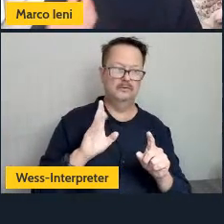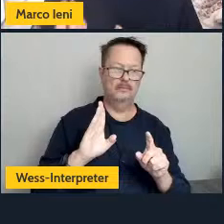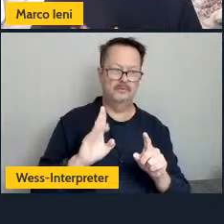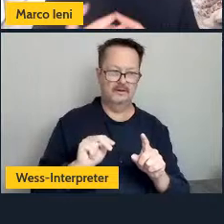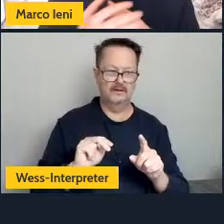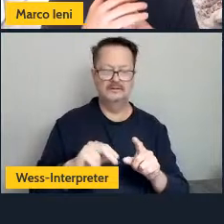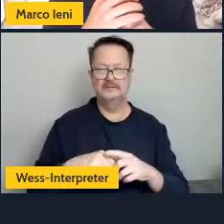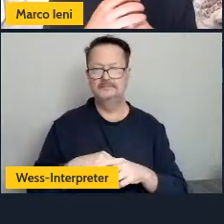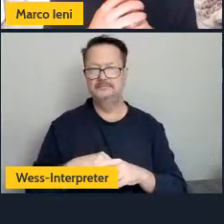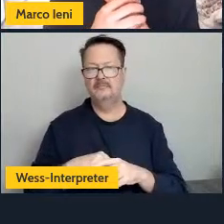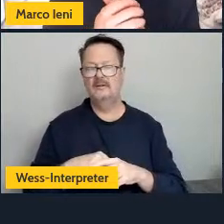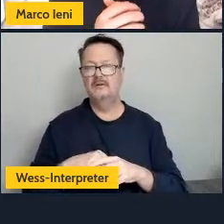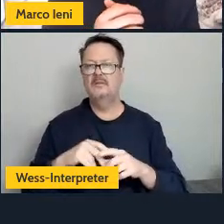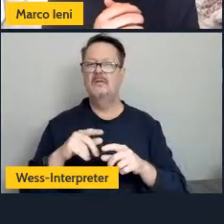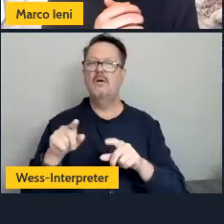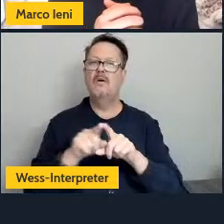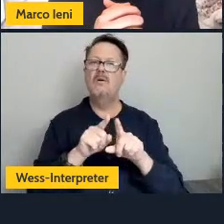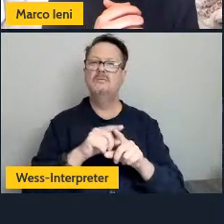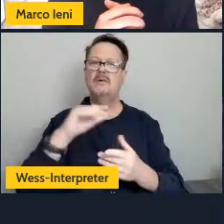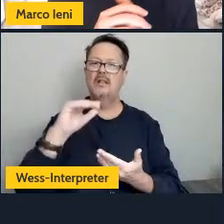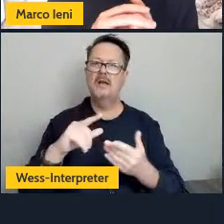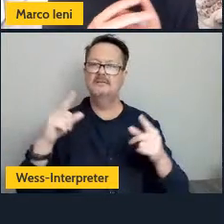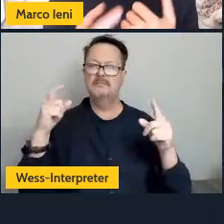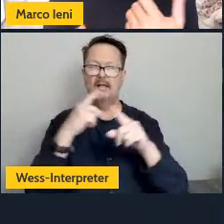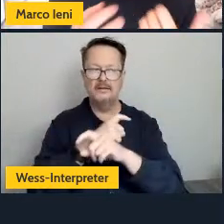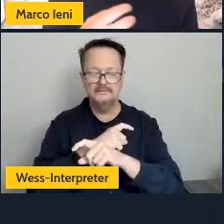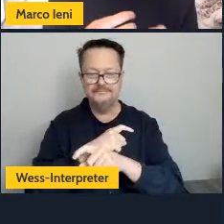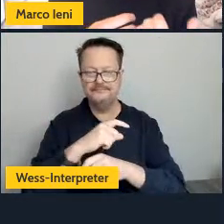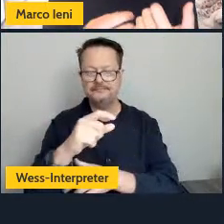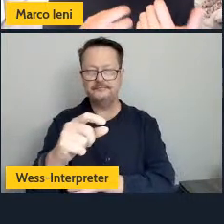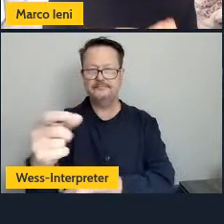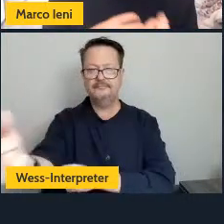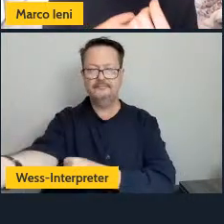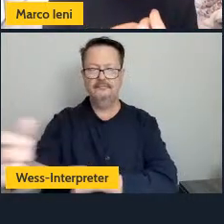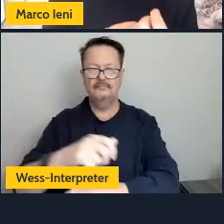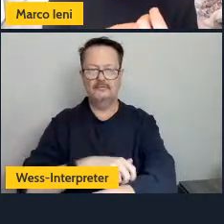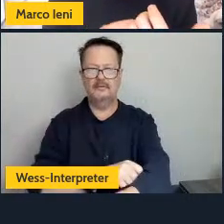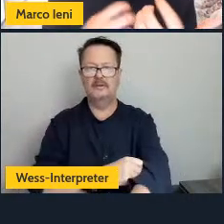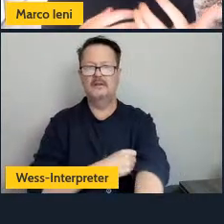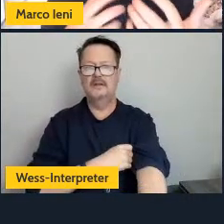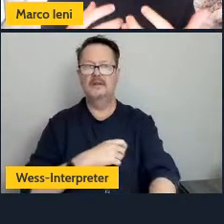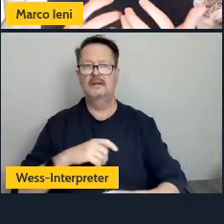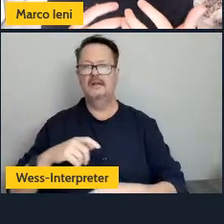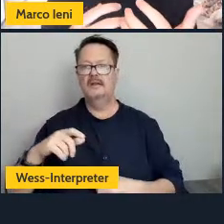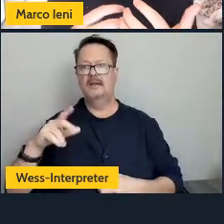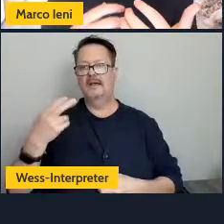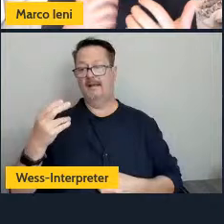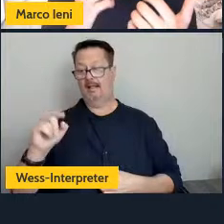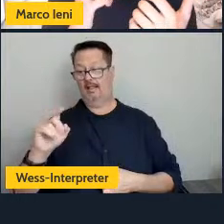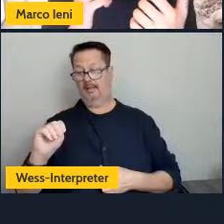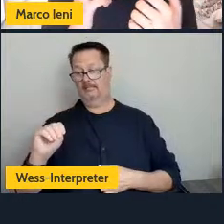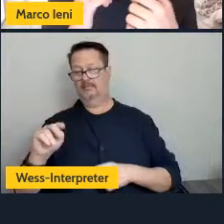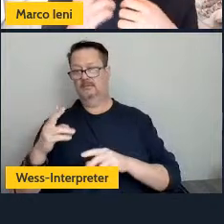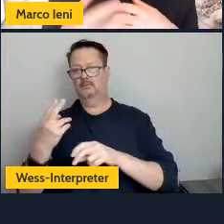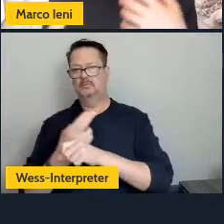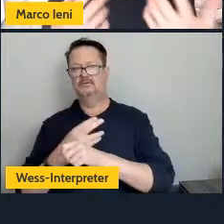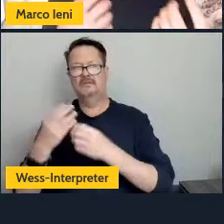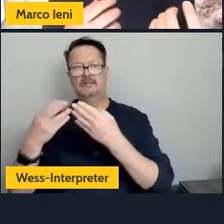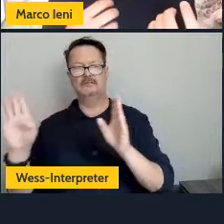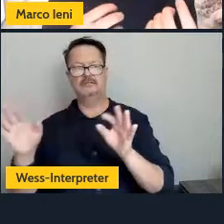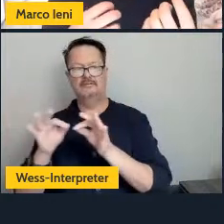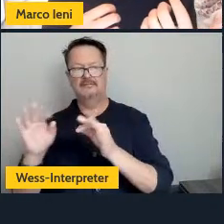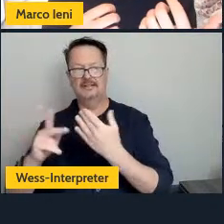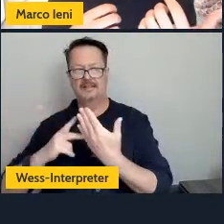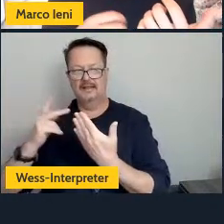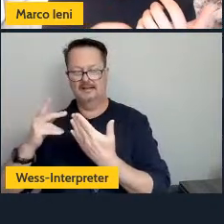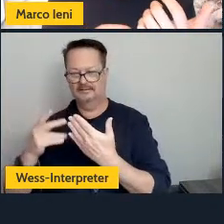Also, there is a less complexity in the sense that Helm uses a template language, not a general purpose one. So since the